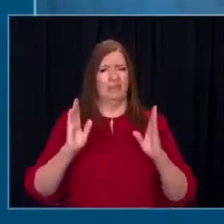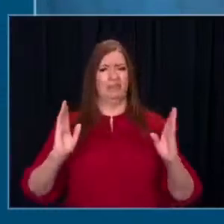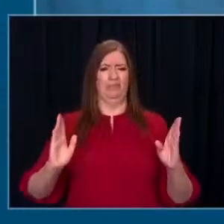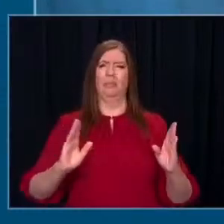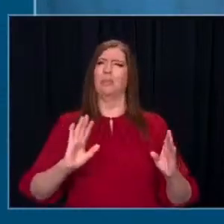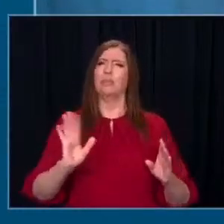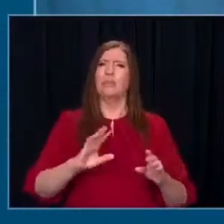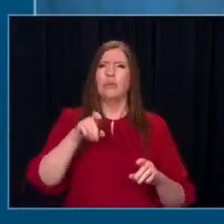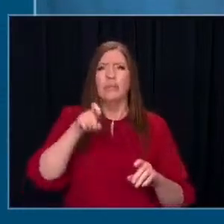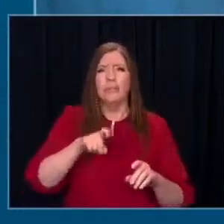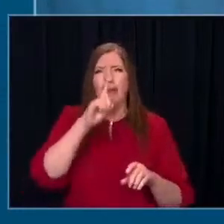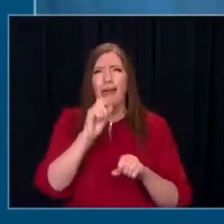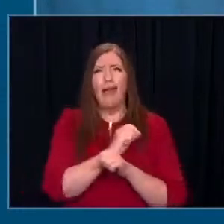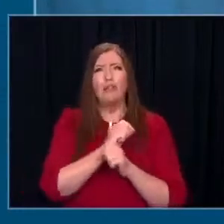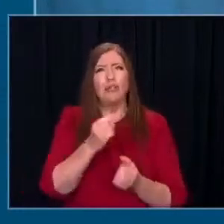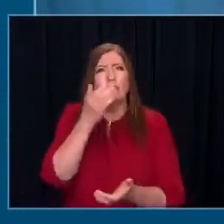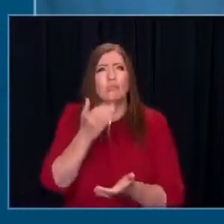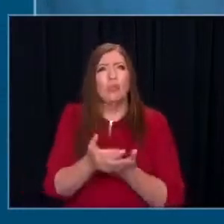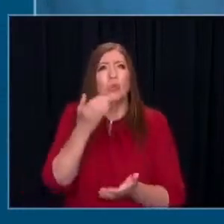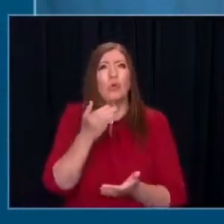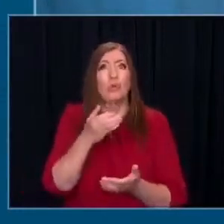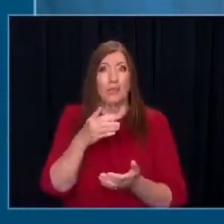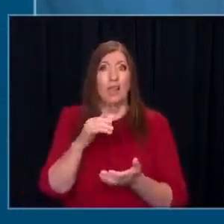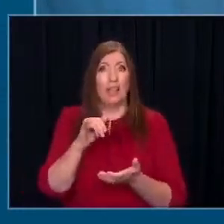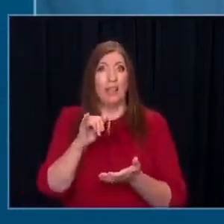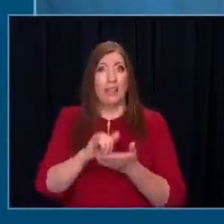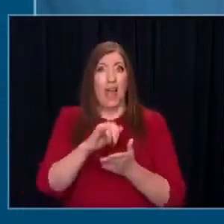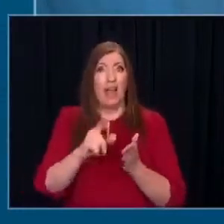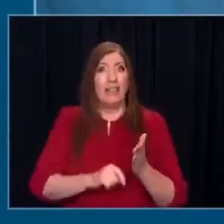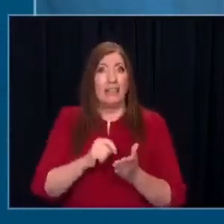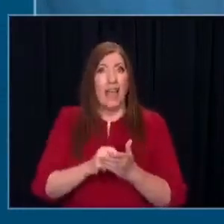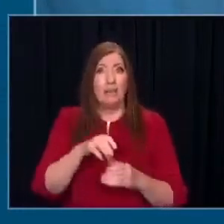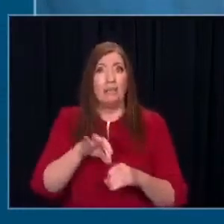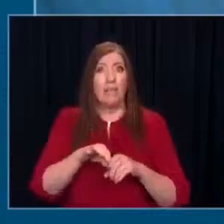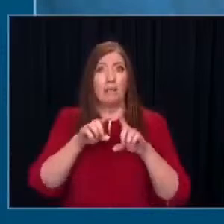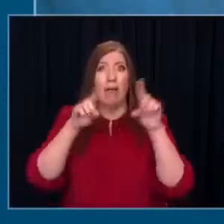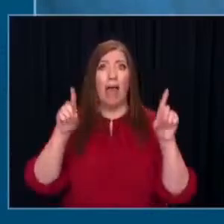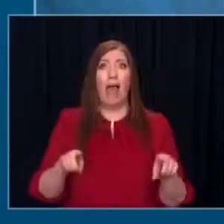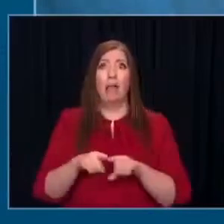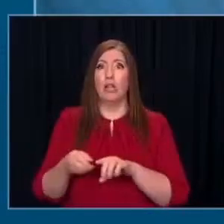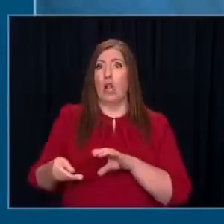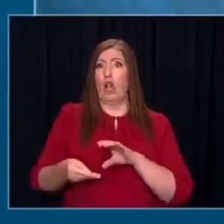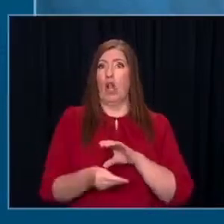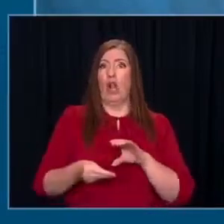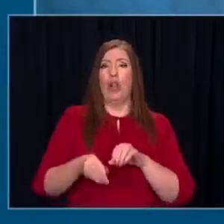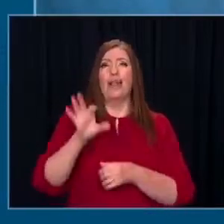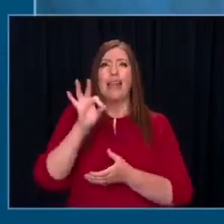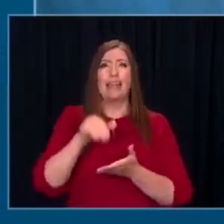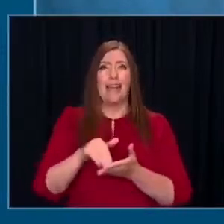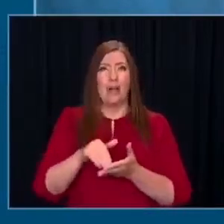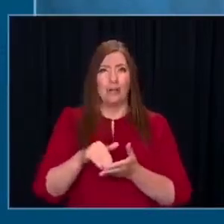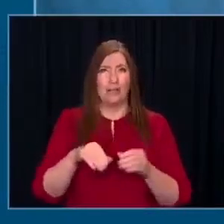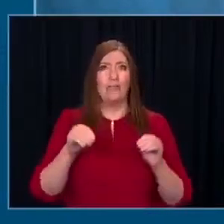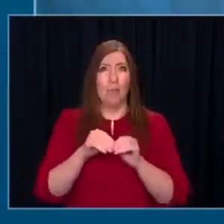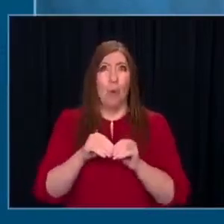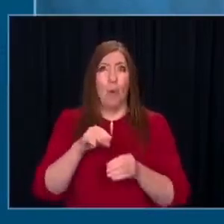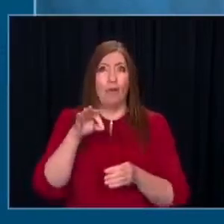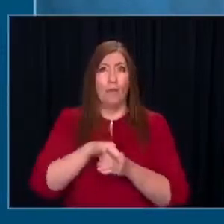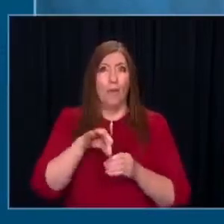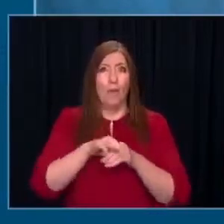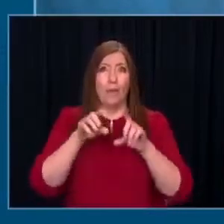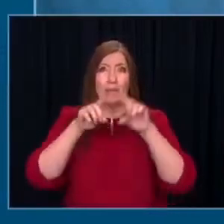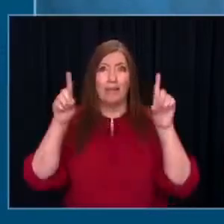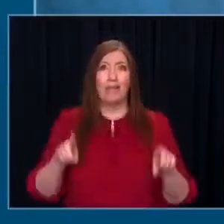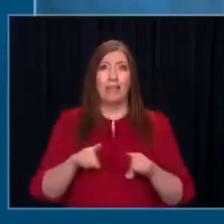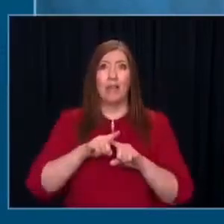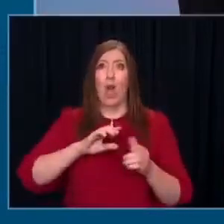that there were ballots that were injected at that point. We had 9,000 more ballots came in than what went out. What